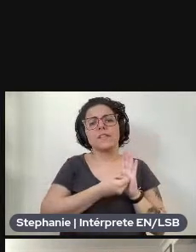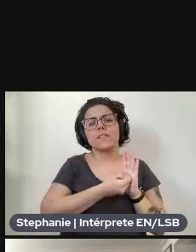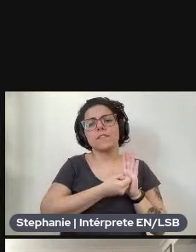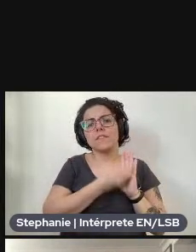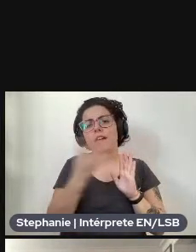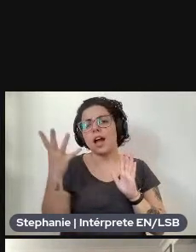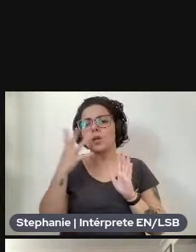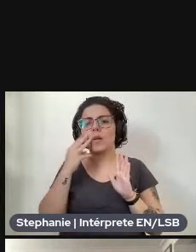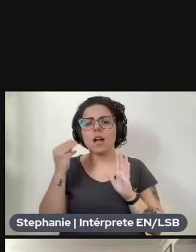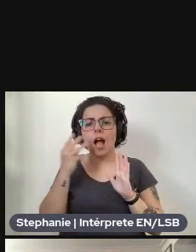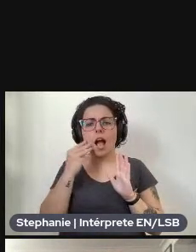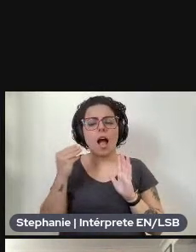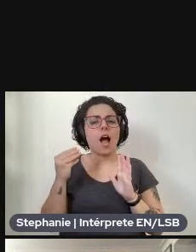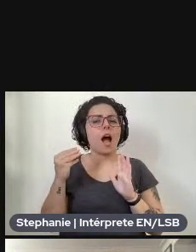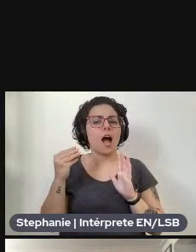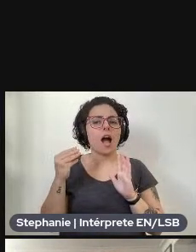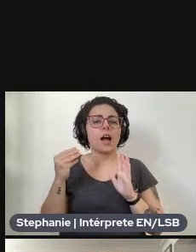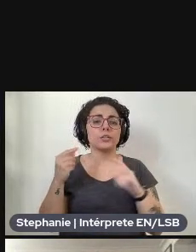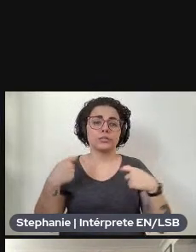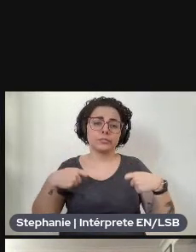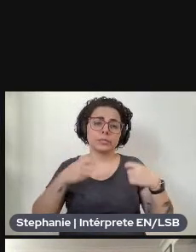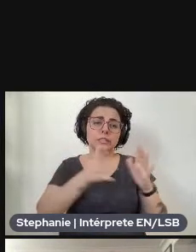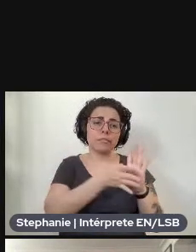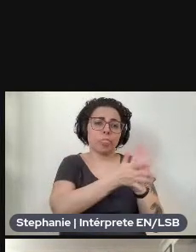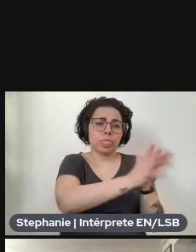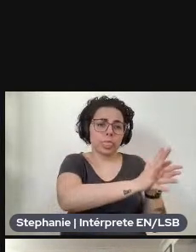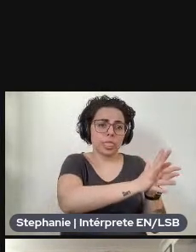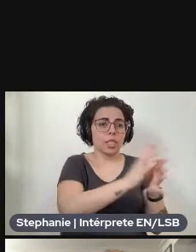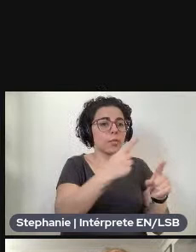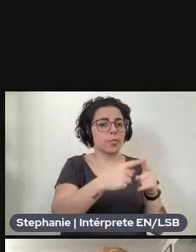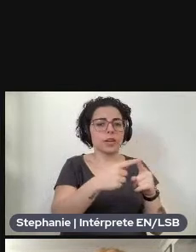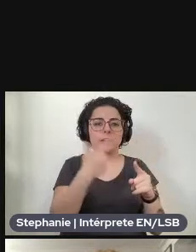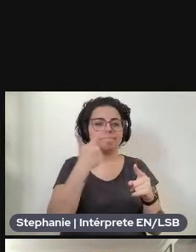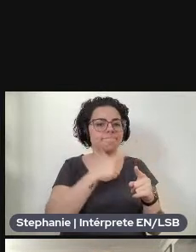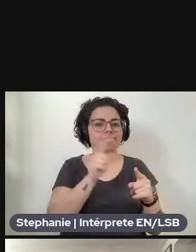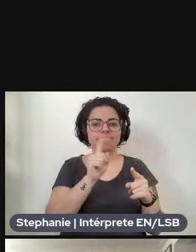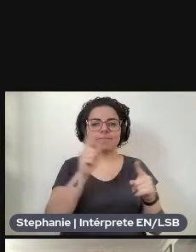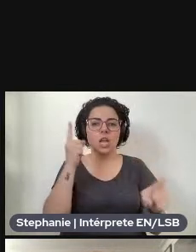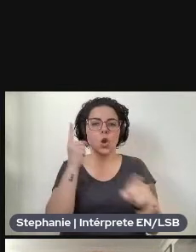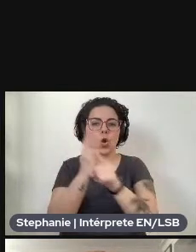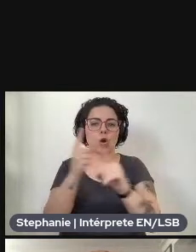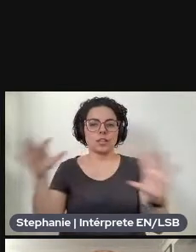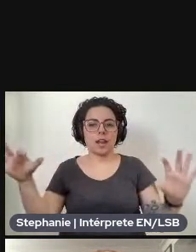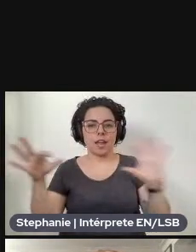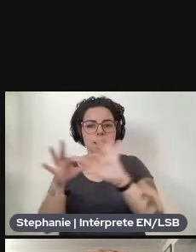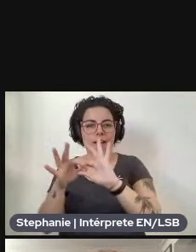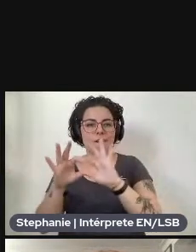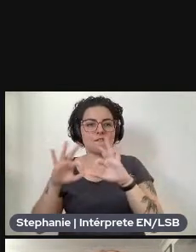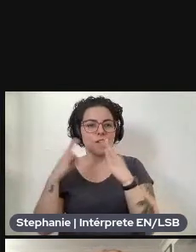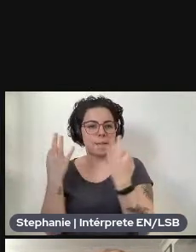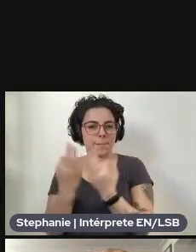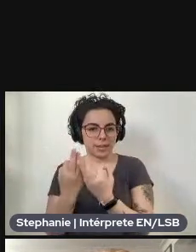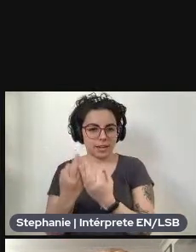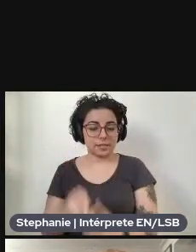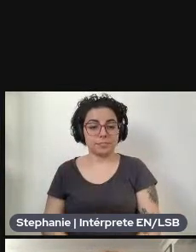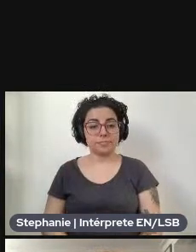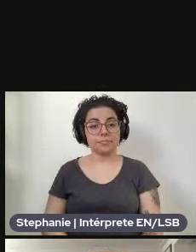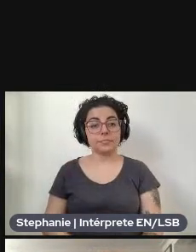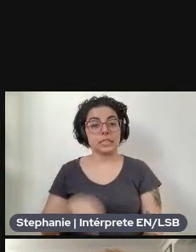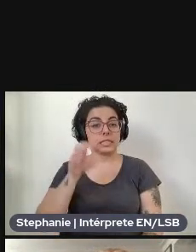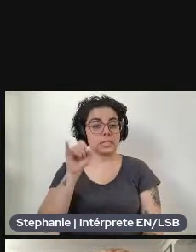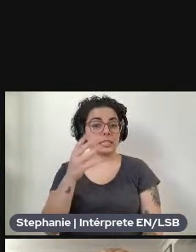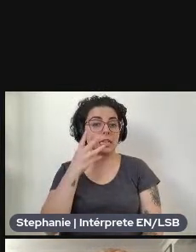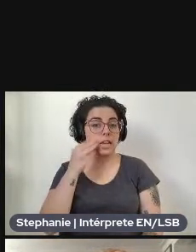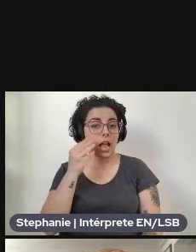each year because they cannot be reunited with their owners. Cats that are not identified may